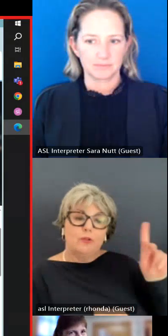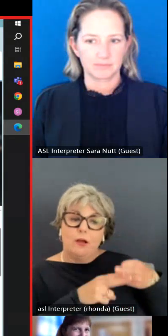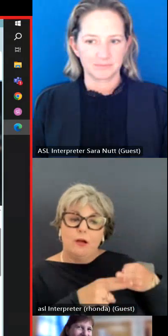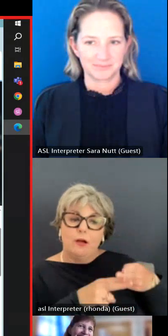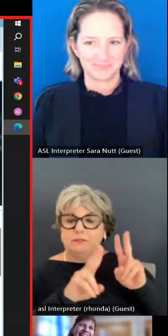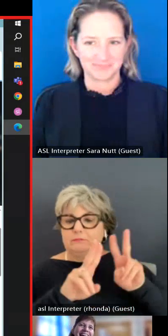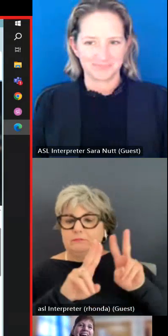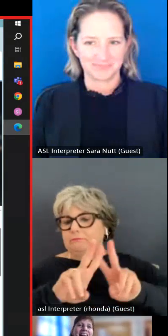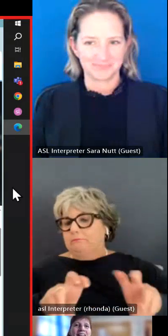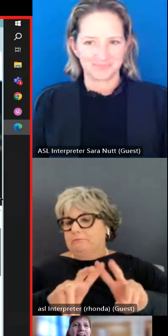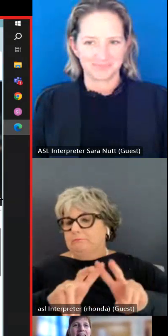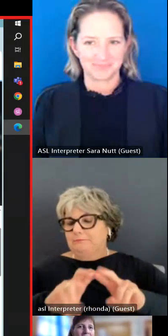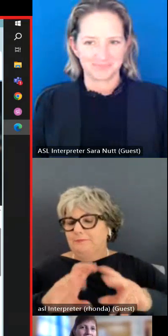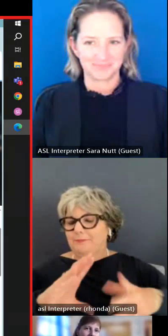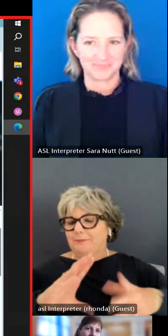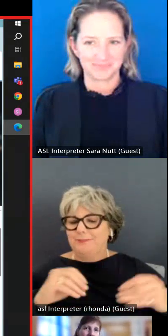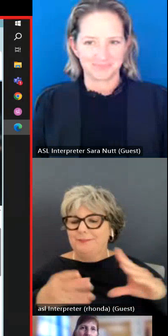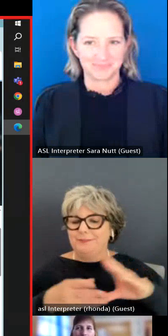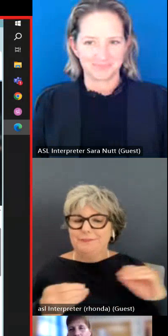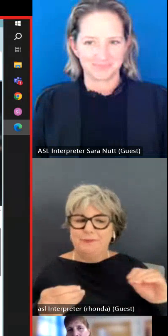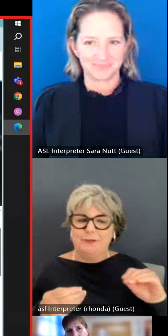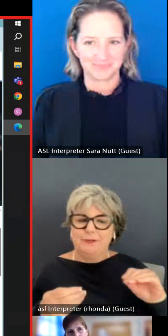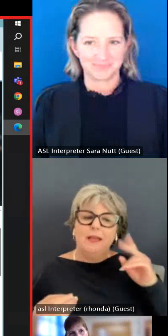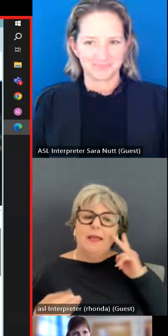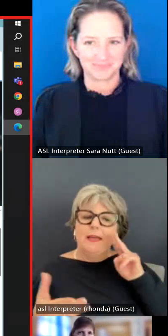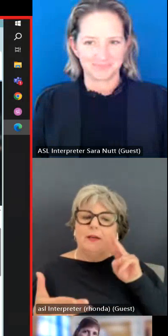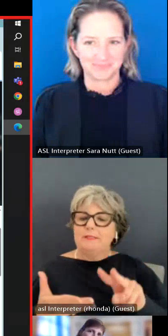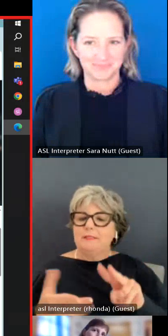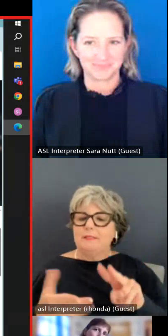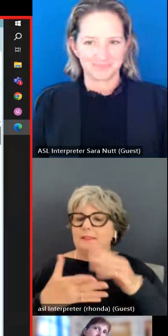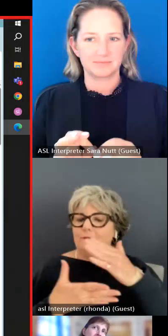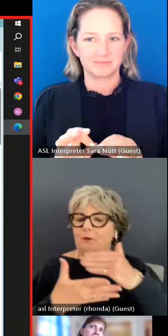deconstructing it and look at the story parts.